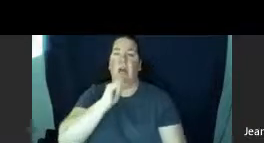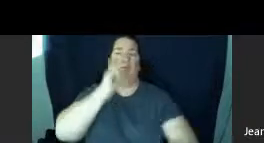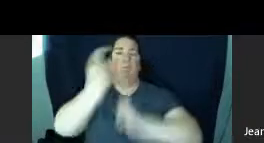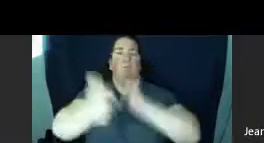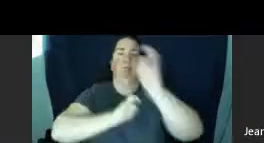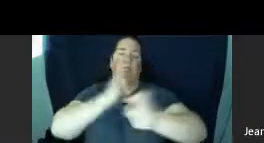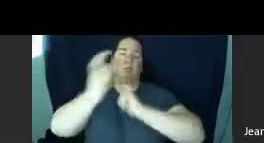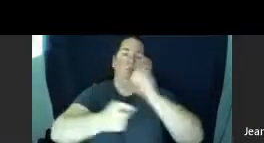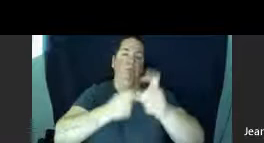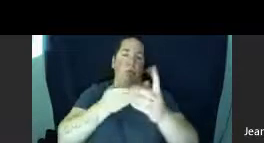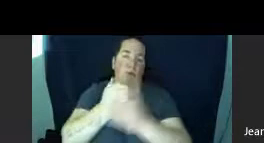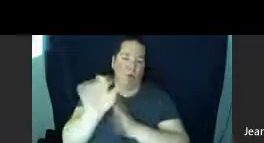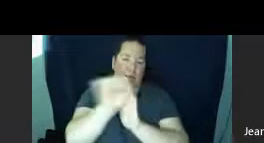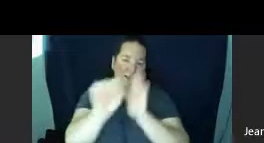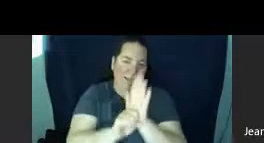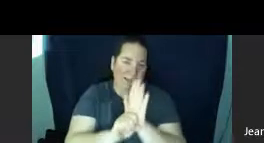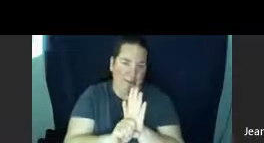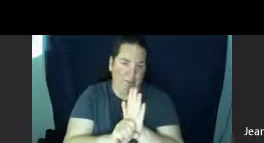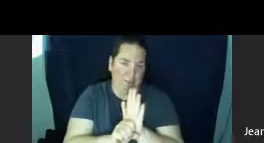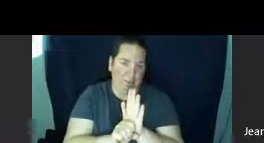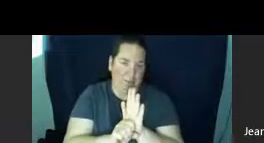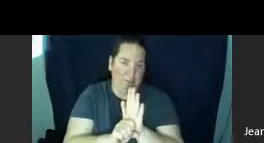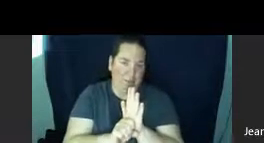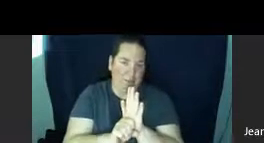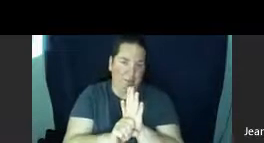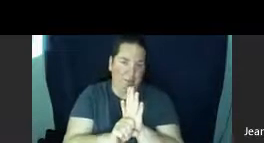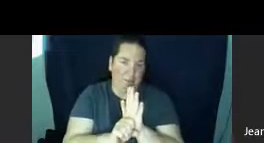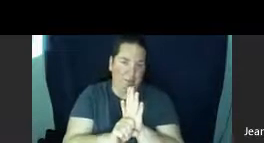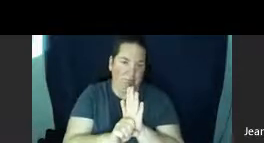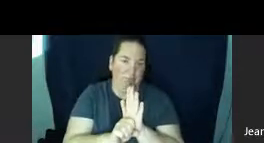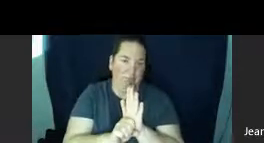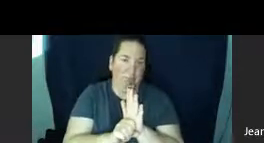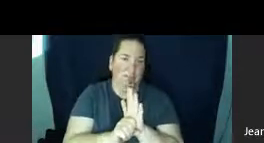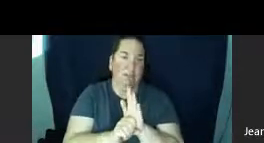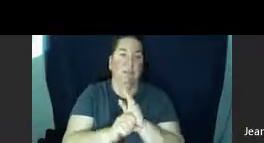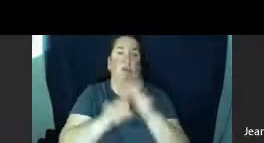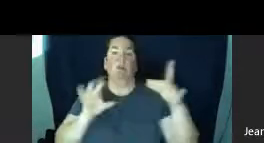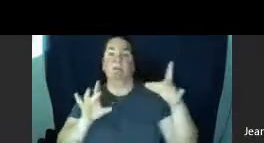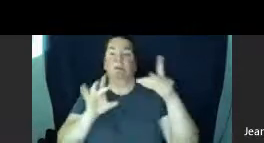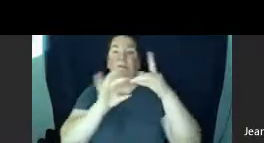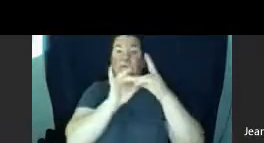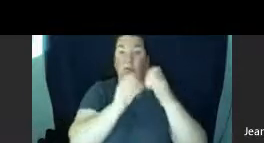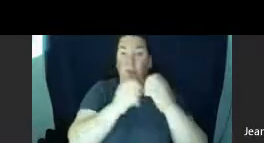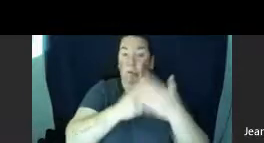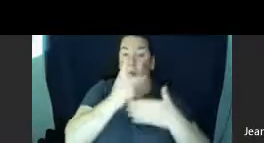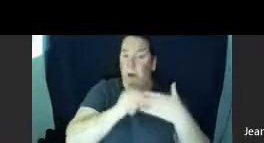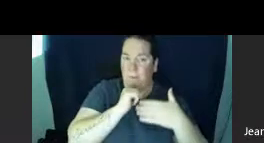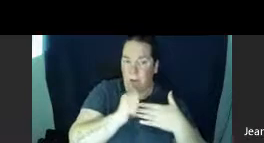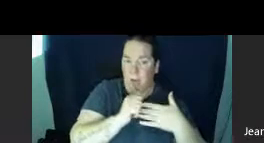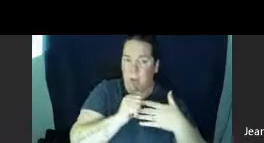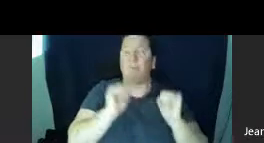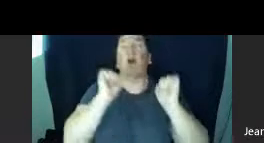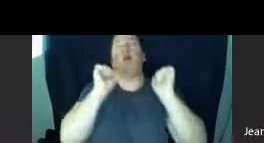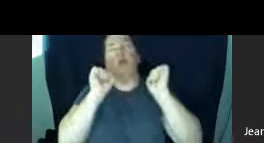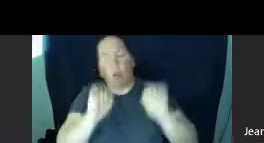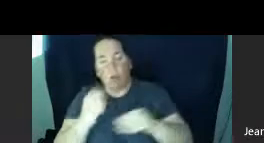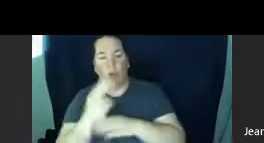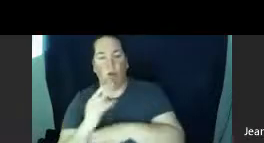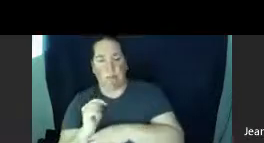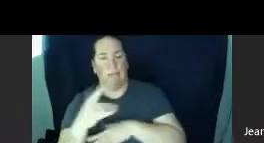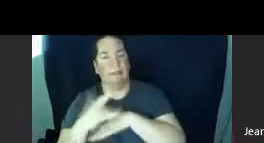state. And so it's not part of this program technically, but it is available. So this would be